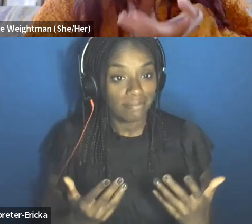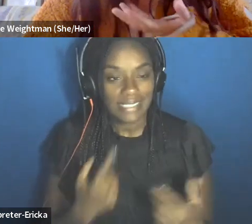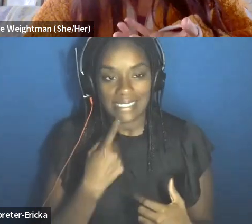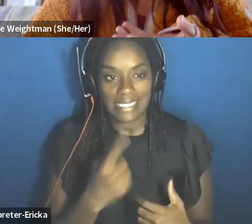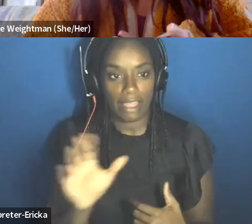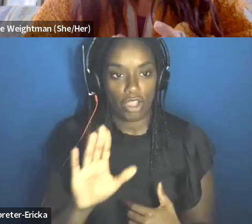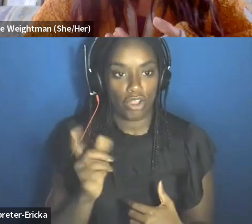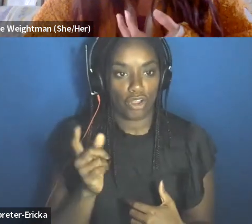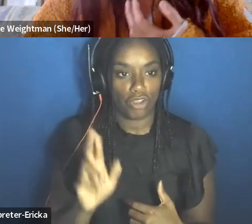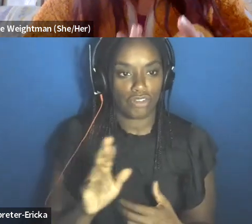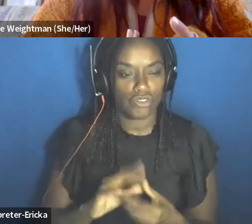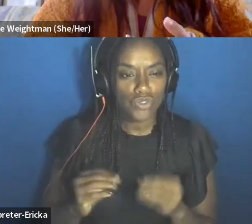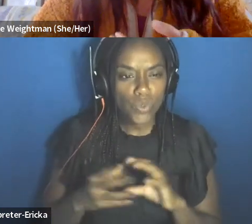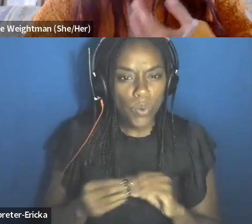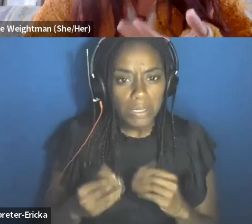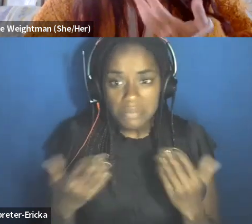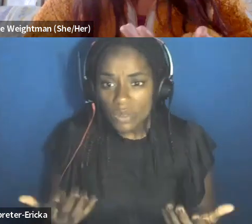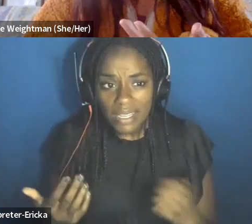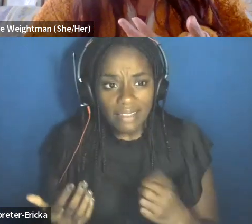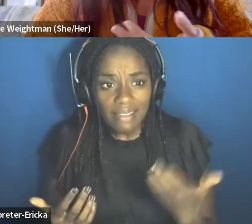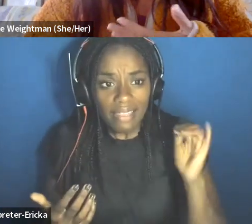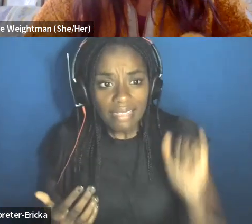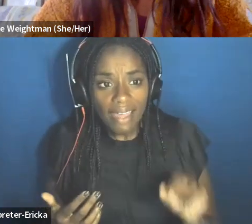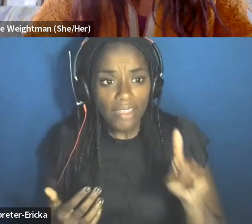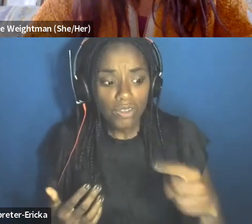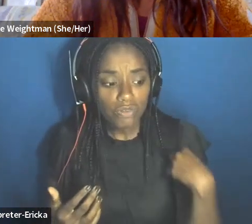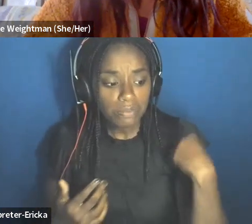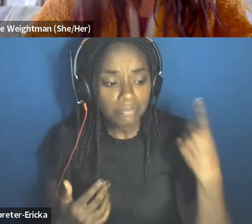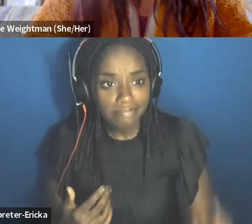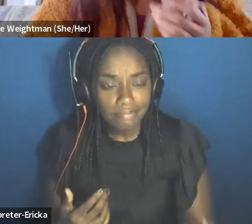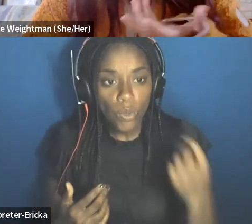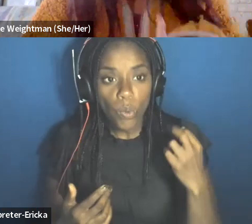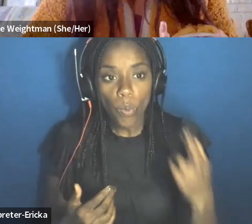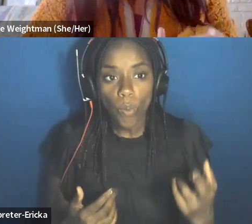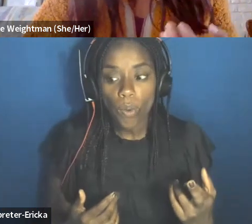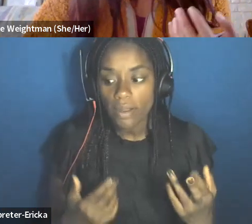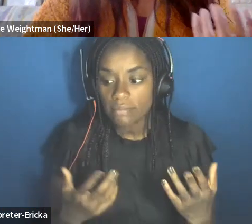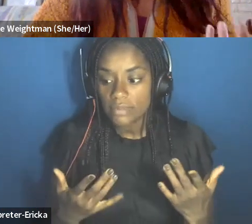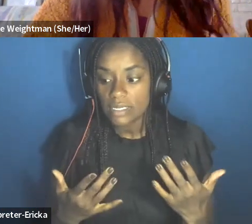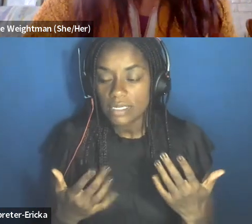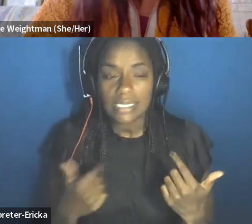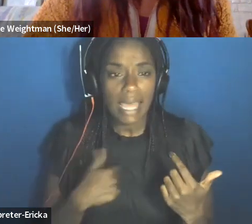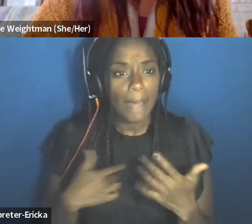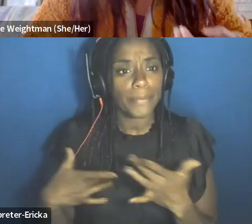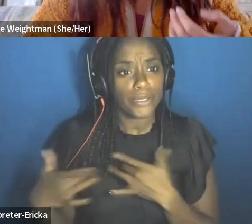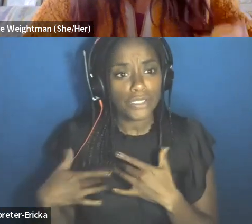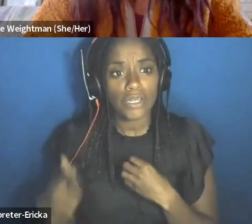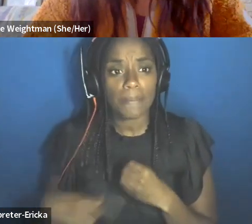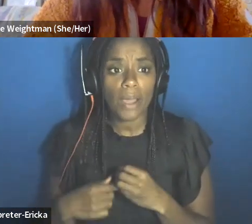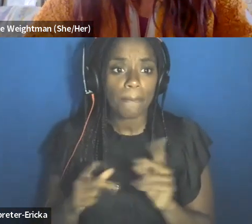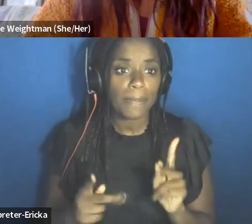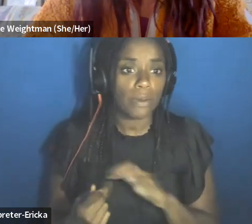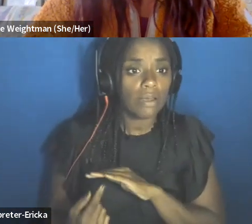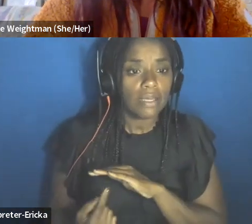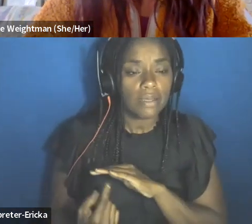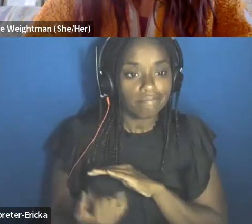do you have things like that you've been doing, or things that you are like, I'm really worried about people being lonely, or I'm worried